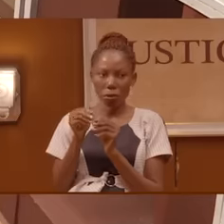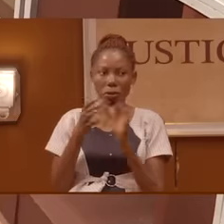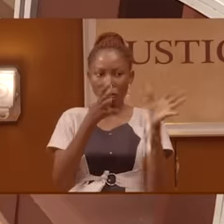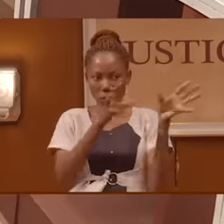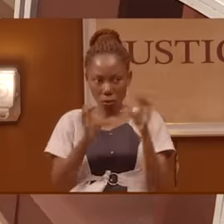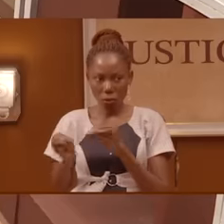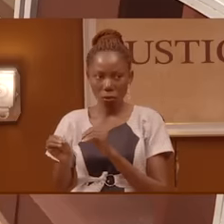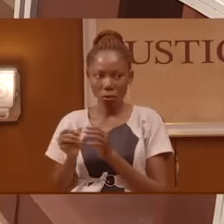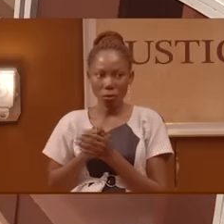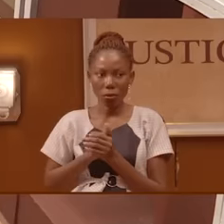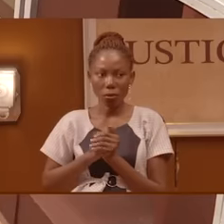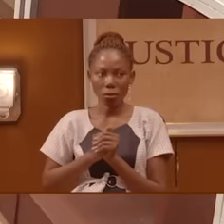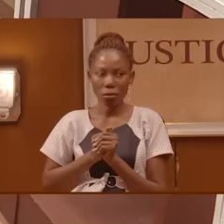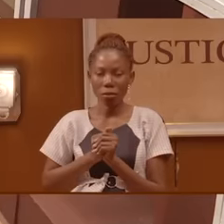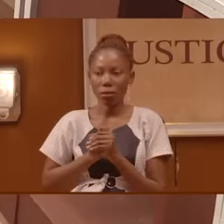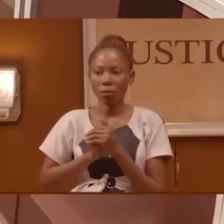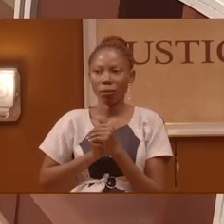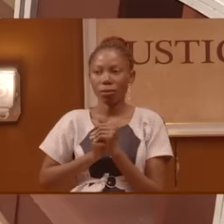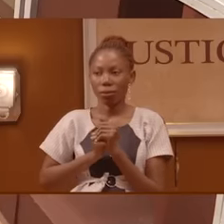my kids.